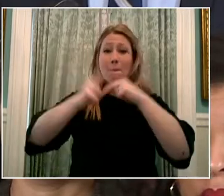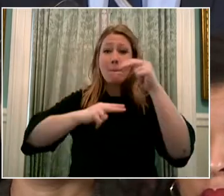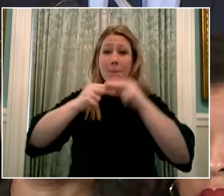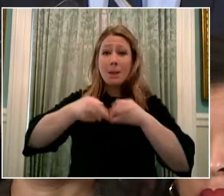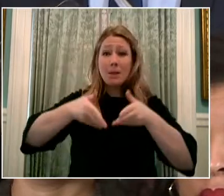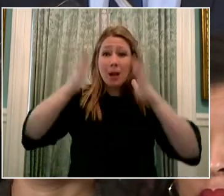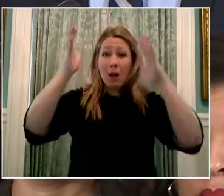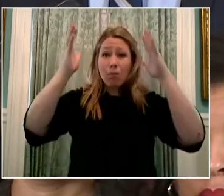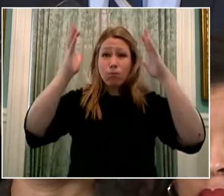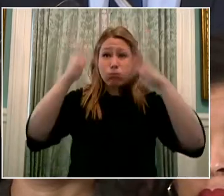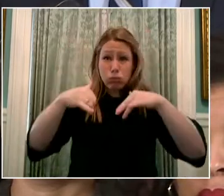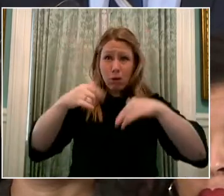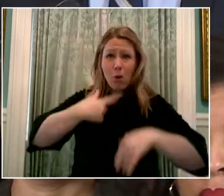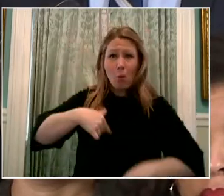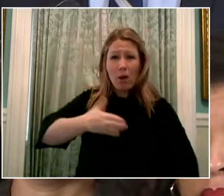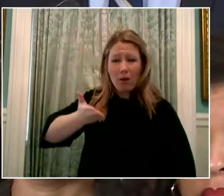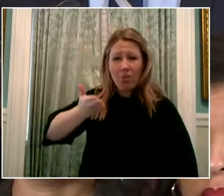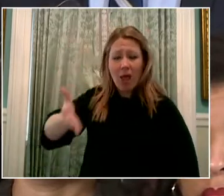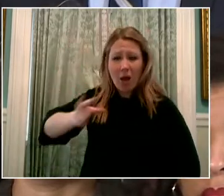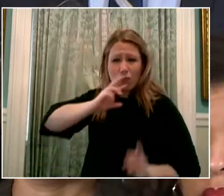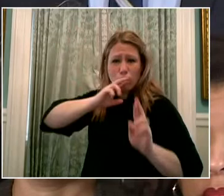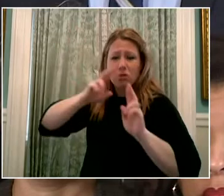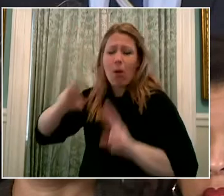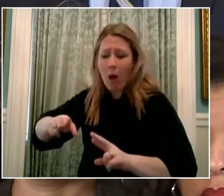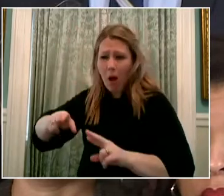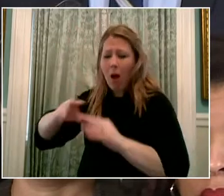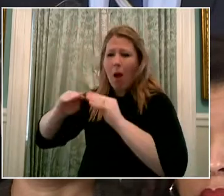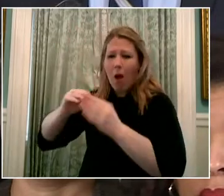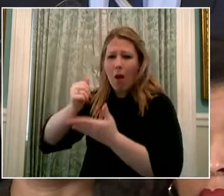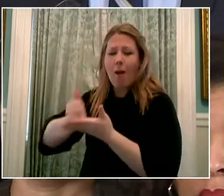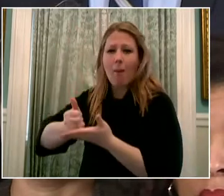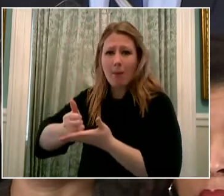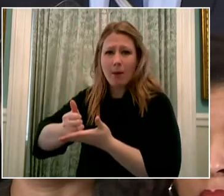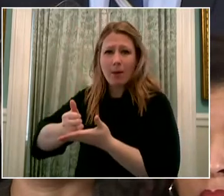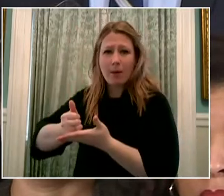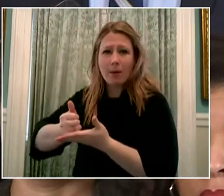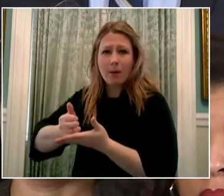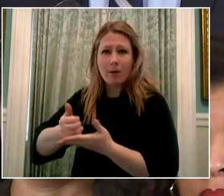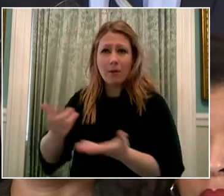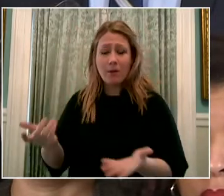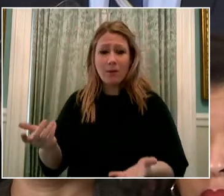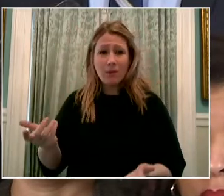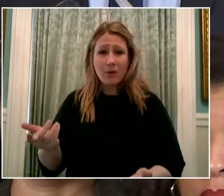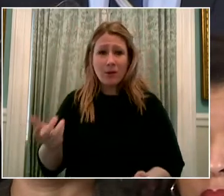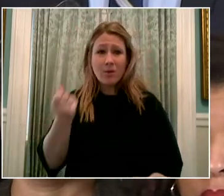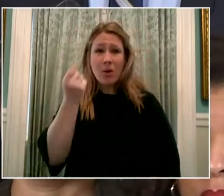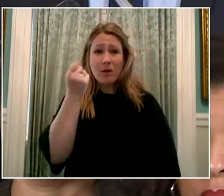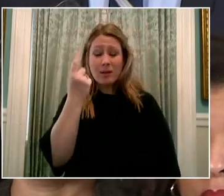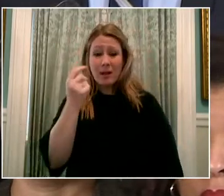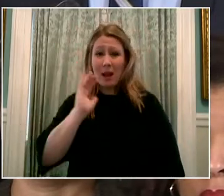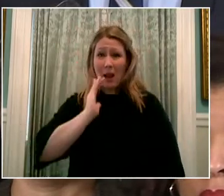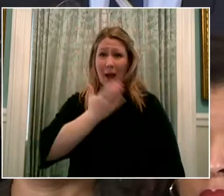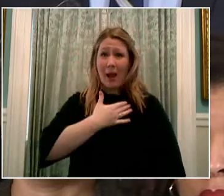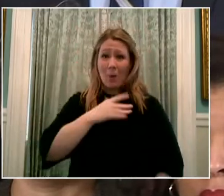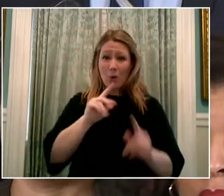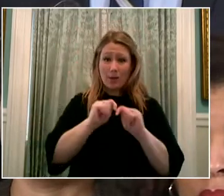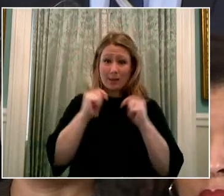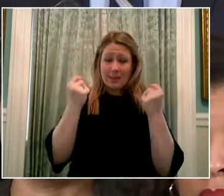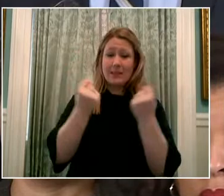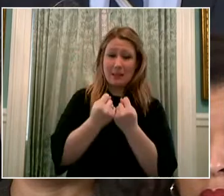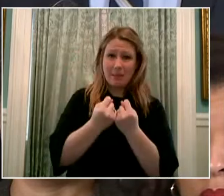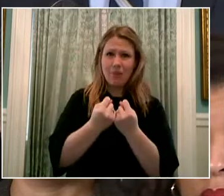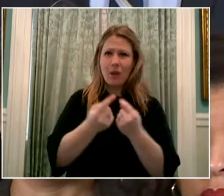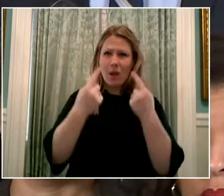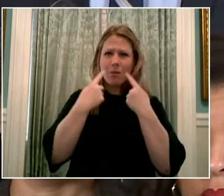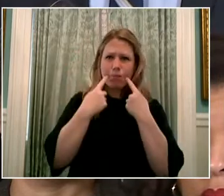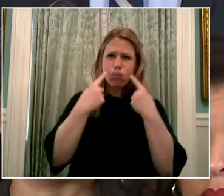is really happening to this administration? We're victims of our success because you're still able to